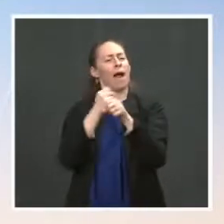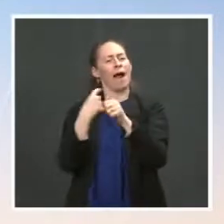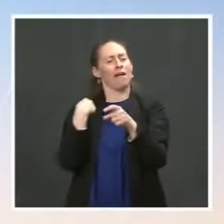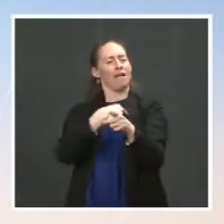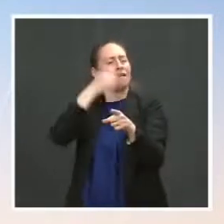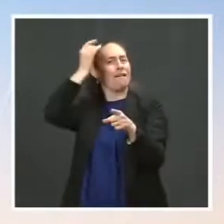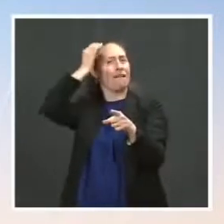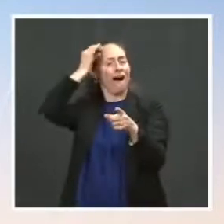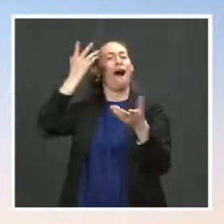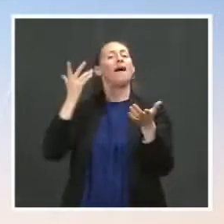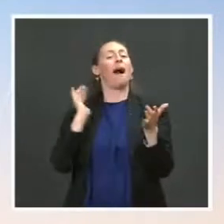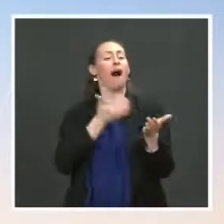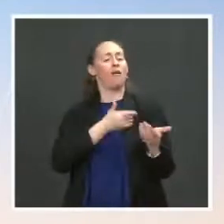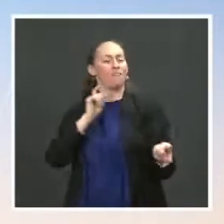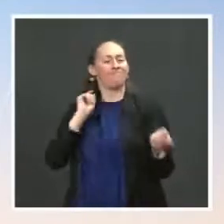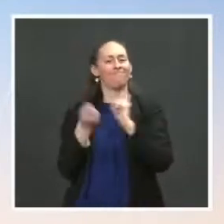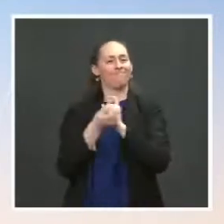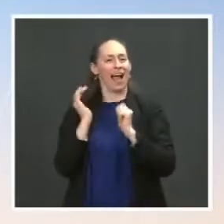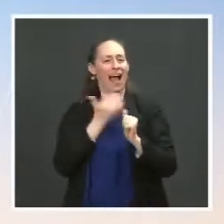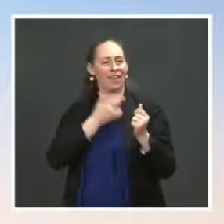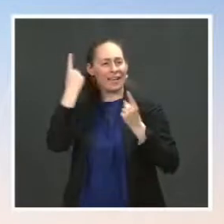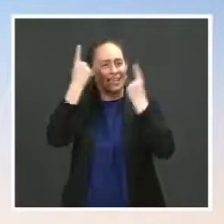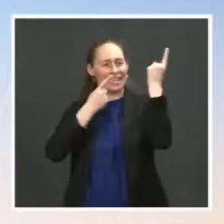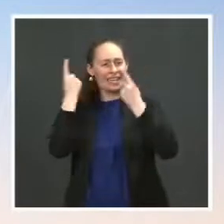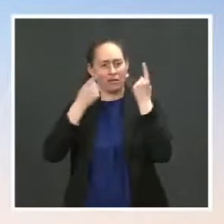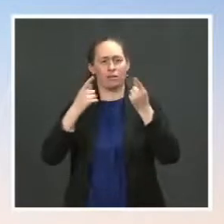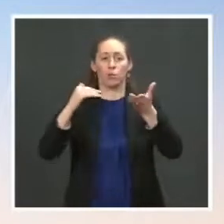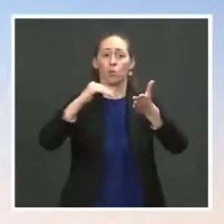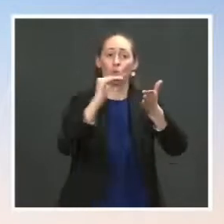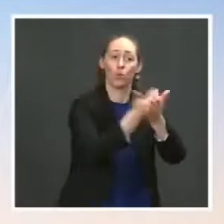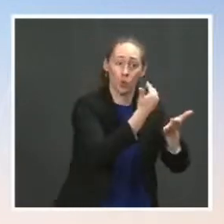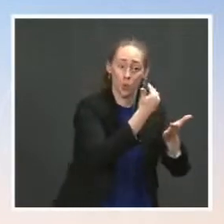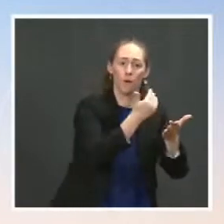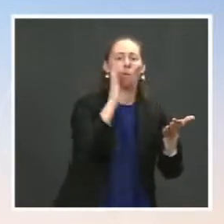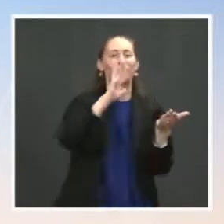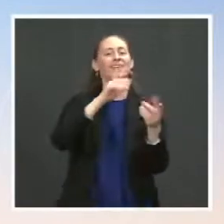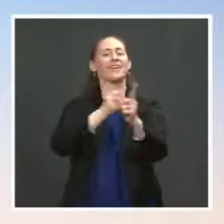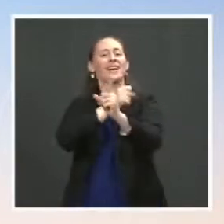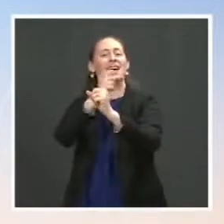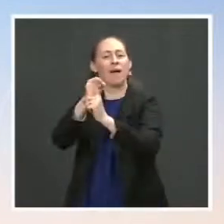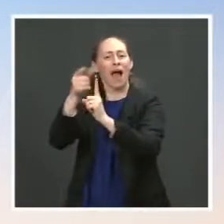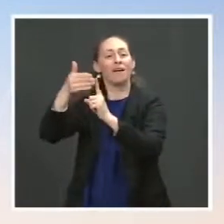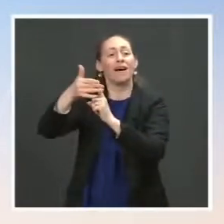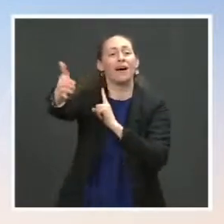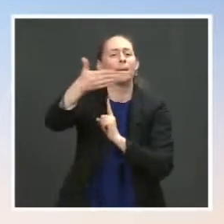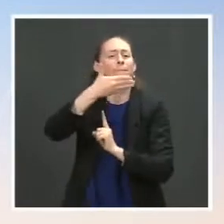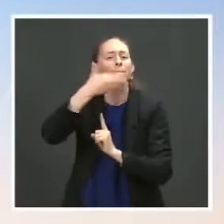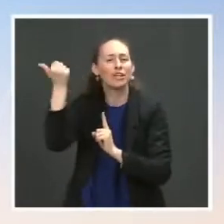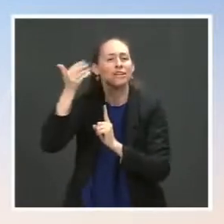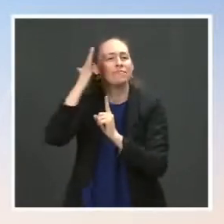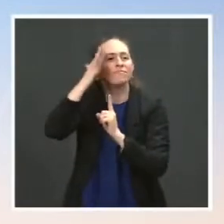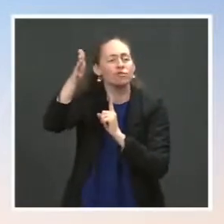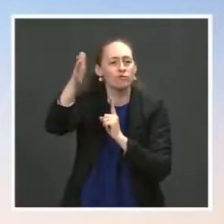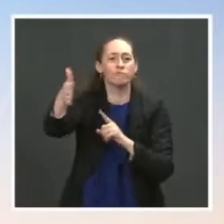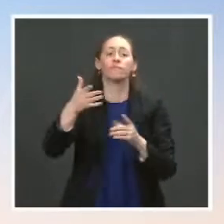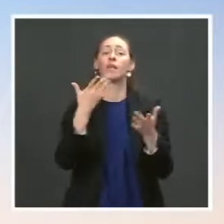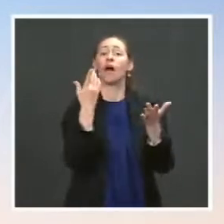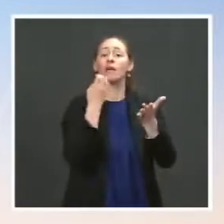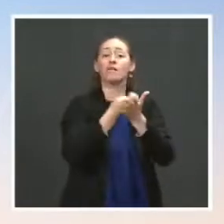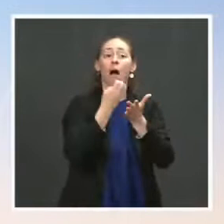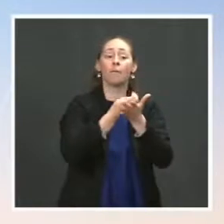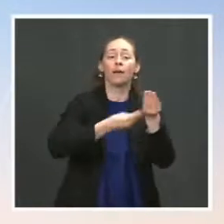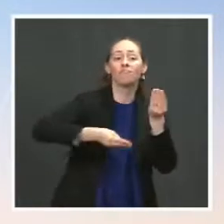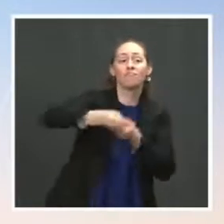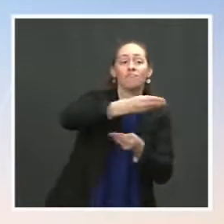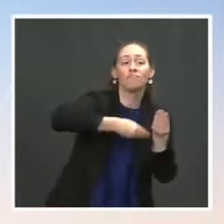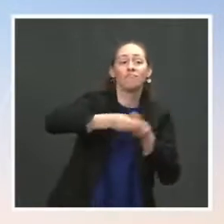But in doing so, these projects transformed our nation for the better, and they fueled the U.S. economy and way of life for the long run. So